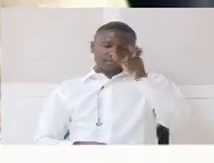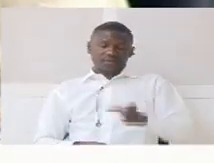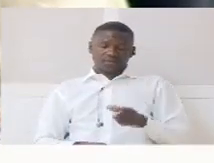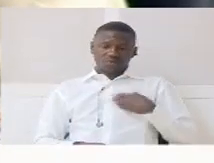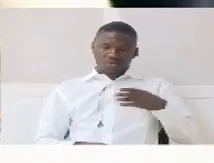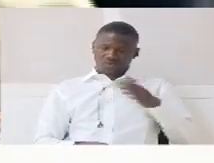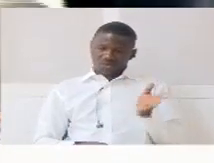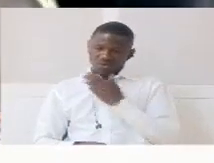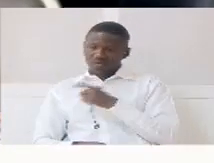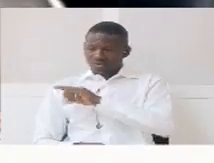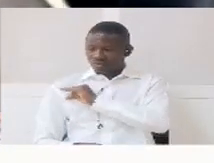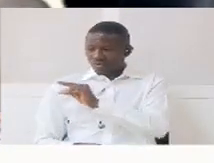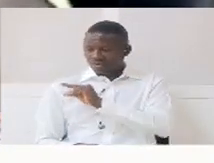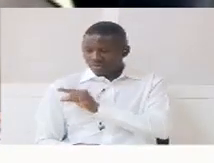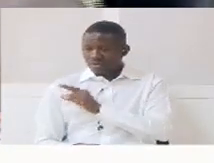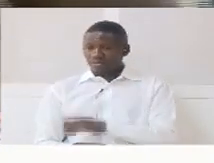to urinate,